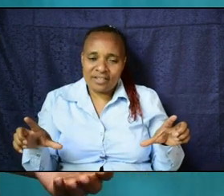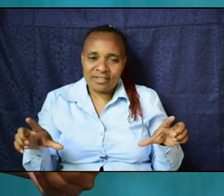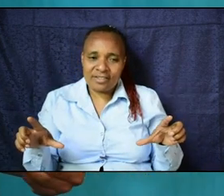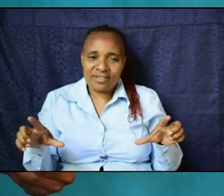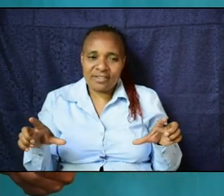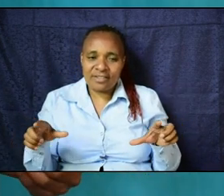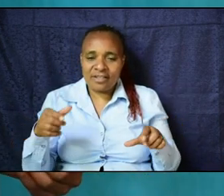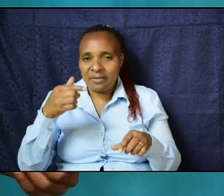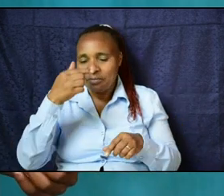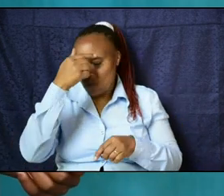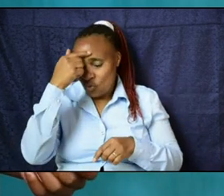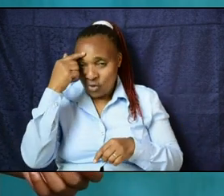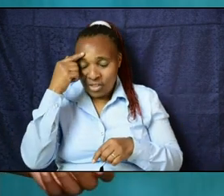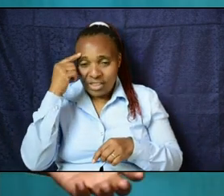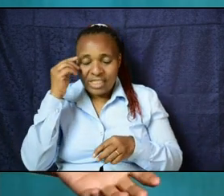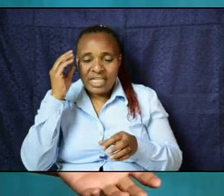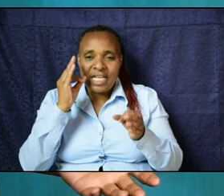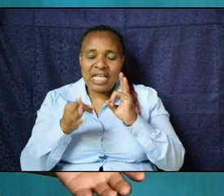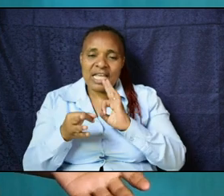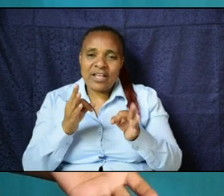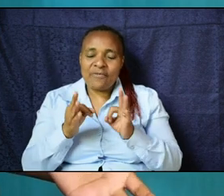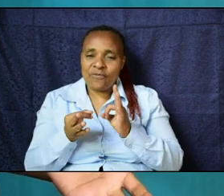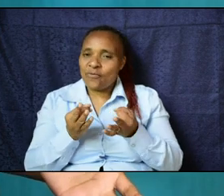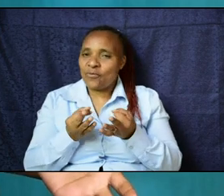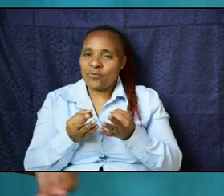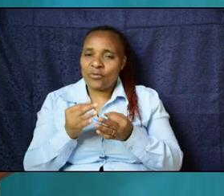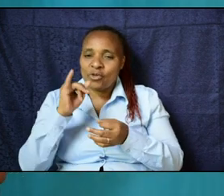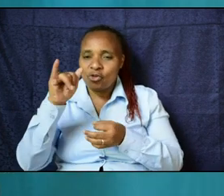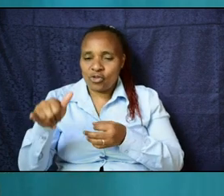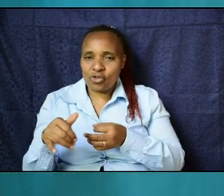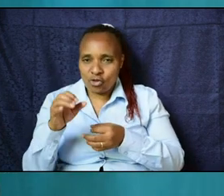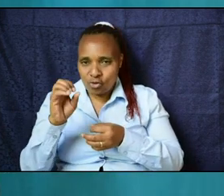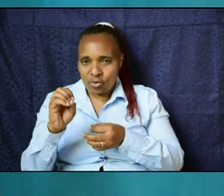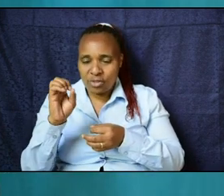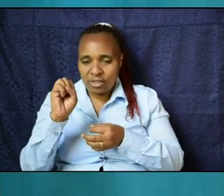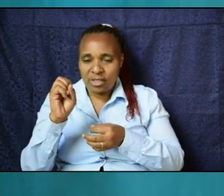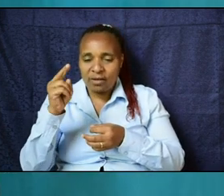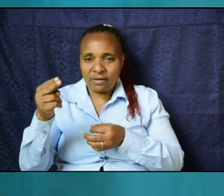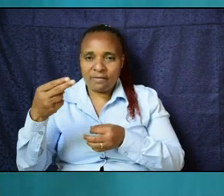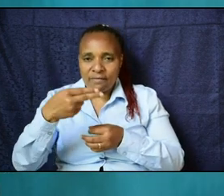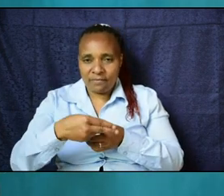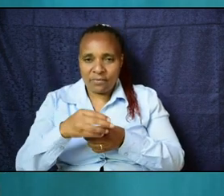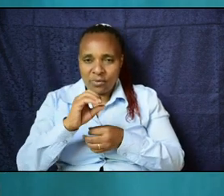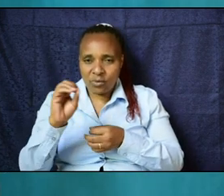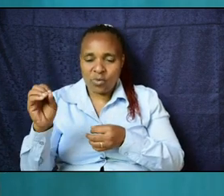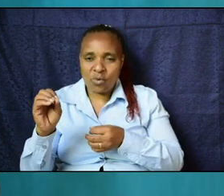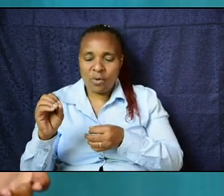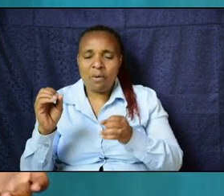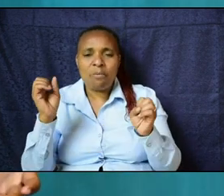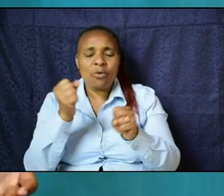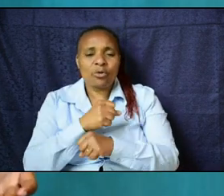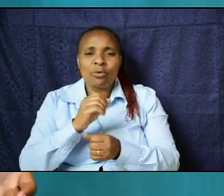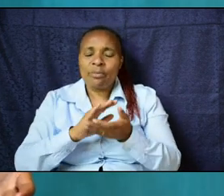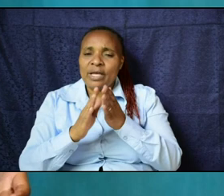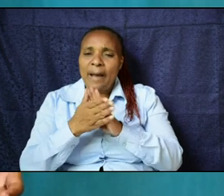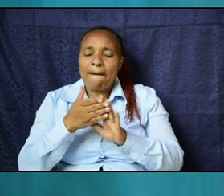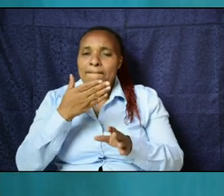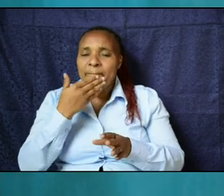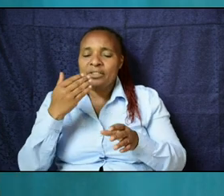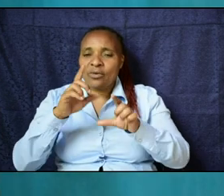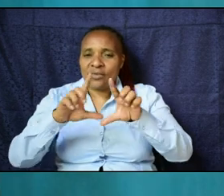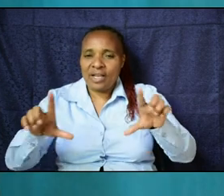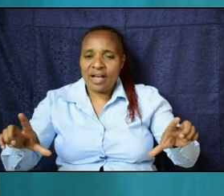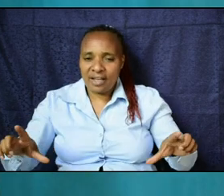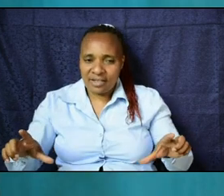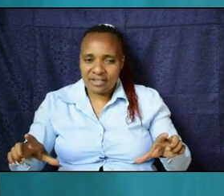Because if it weren't for Joseph, they wouldn't have been that best of that land. They wouldn't